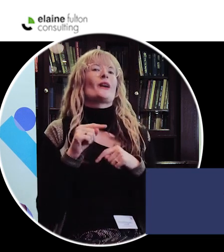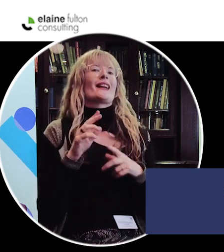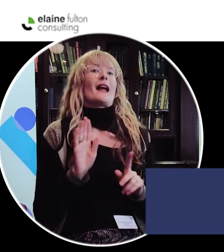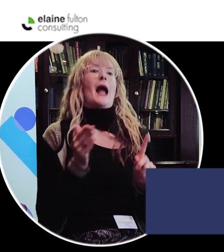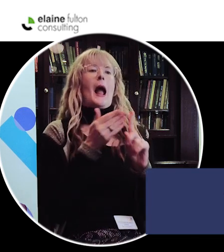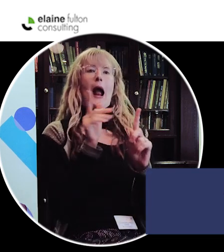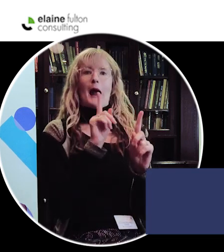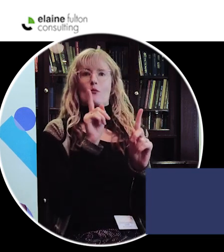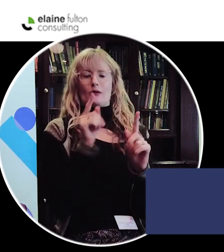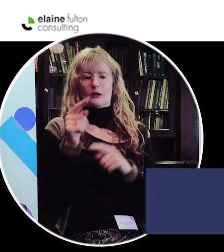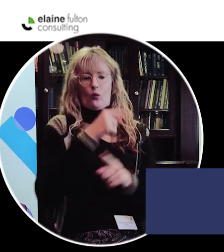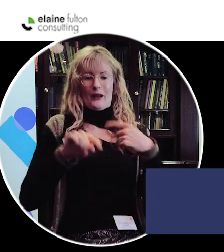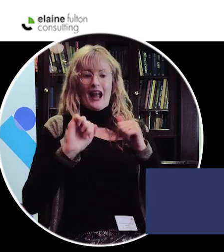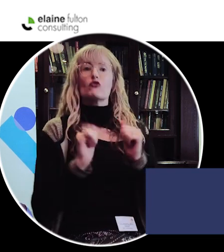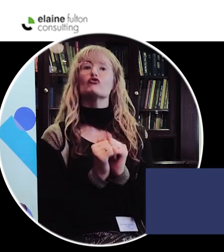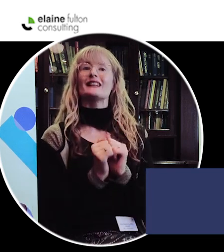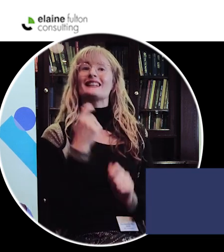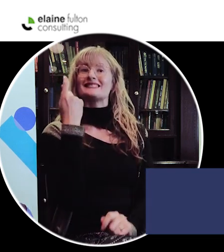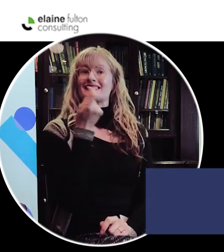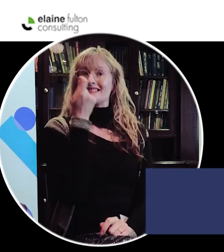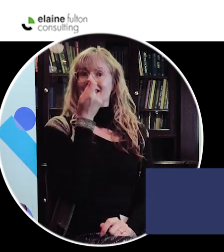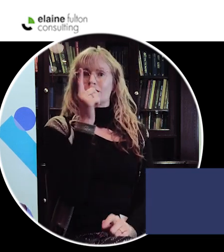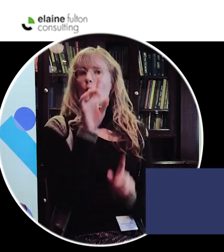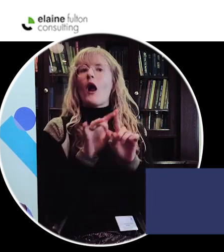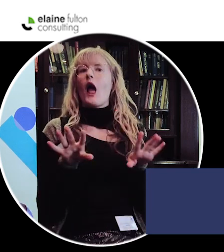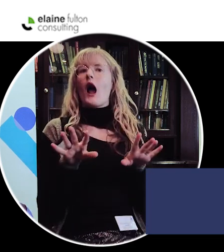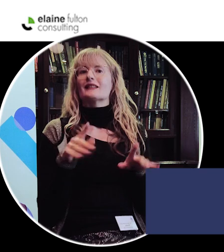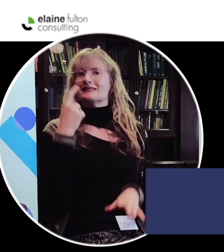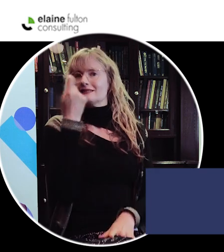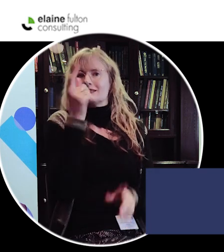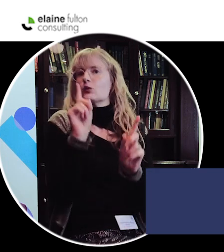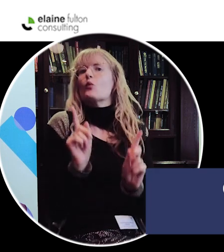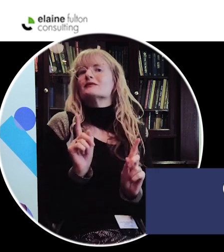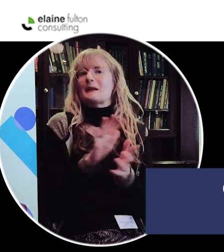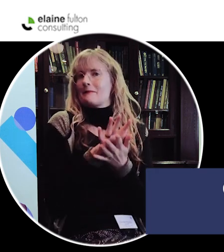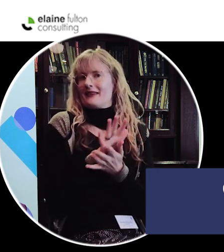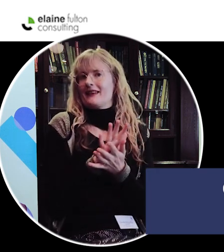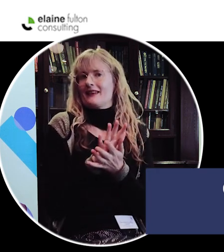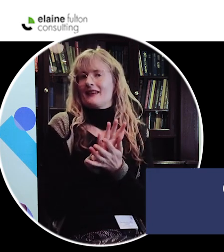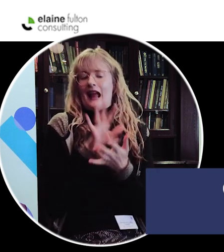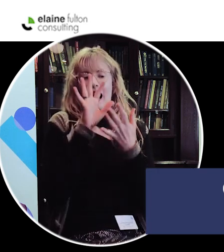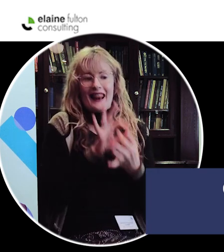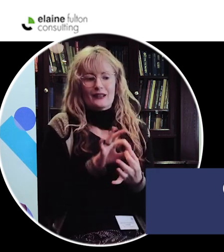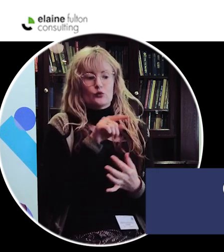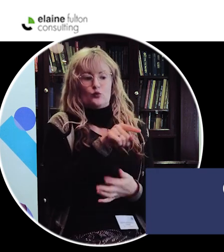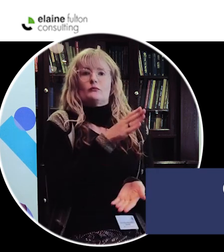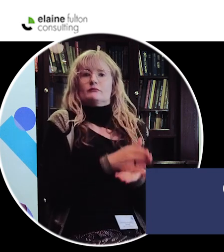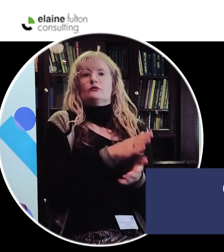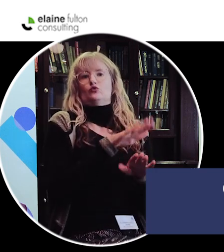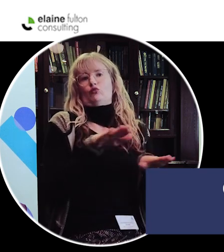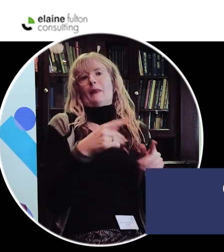success would look like, rooted in what matters most to them and for them, and defined and measured more